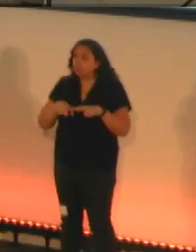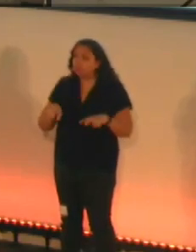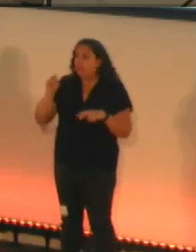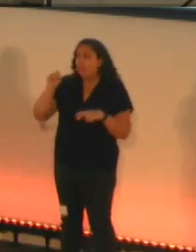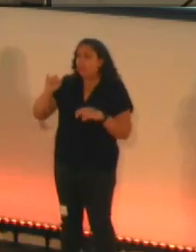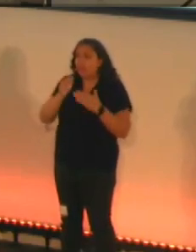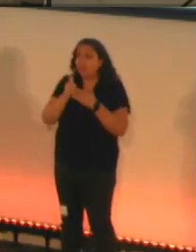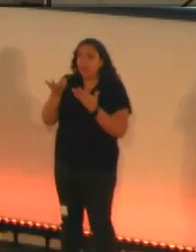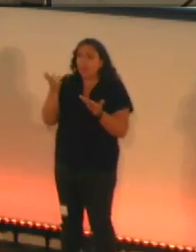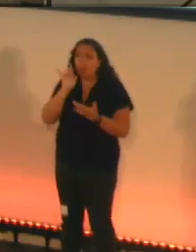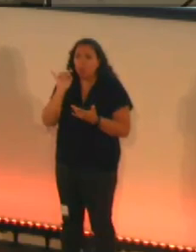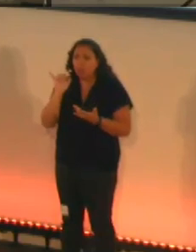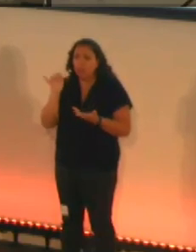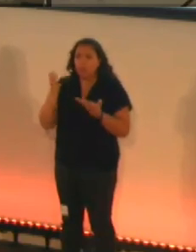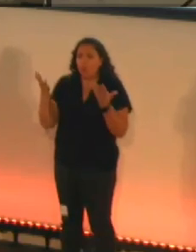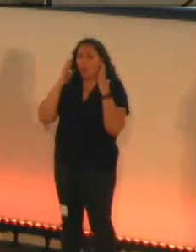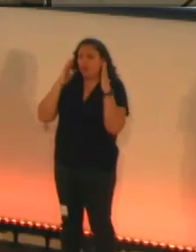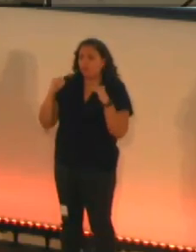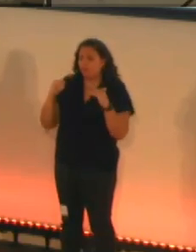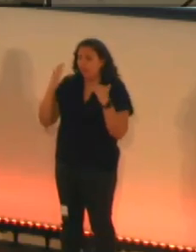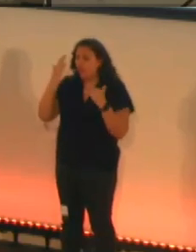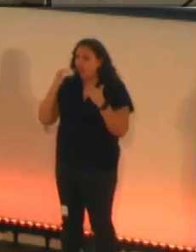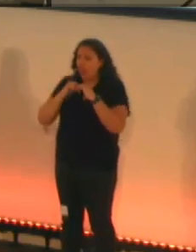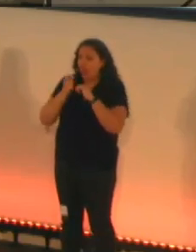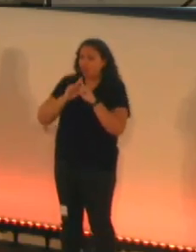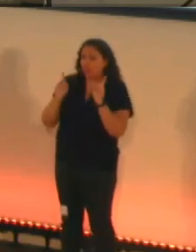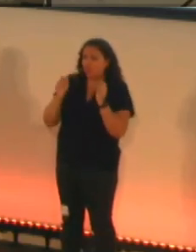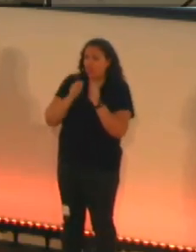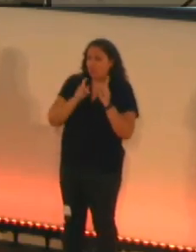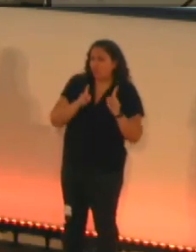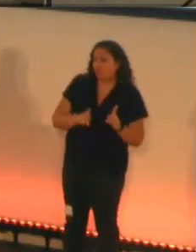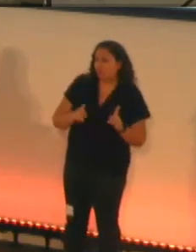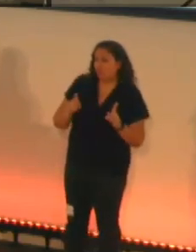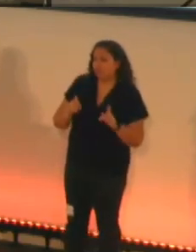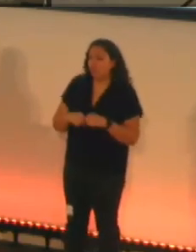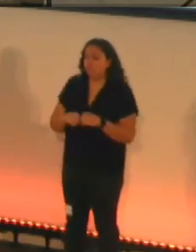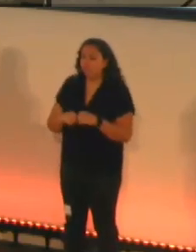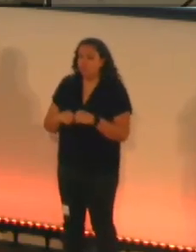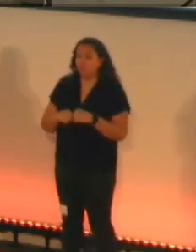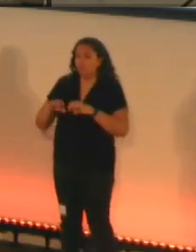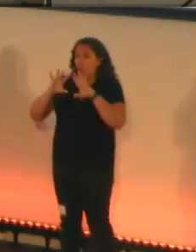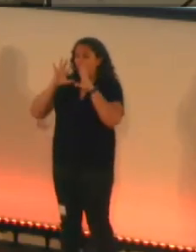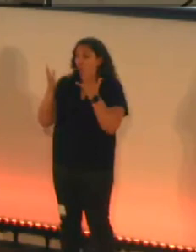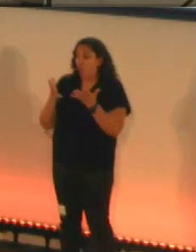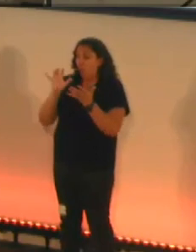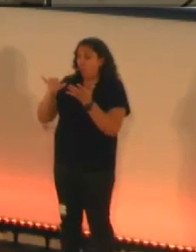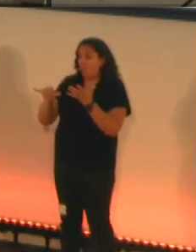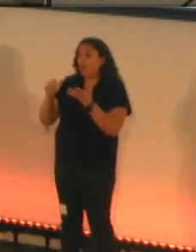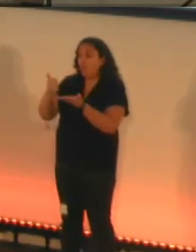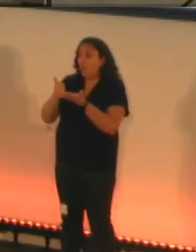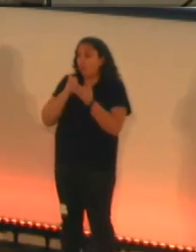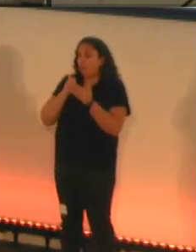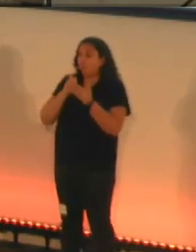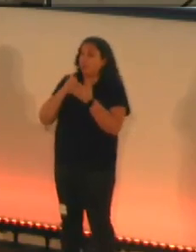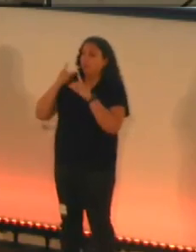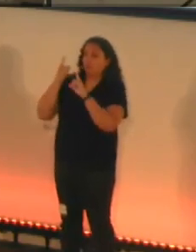expectations that we would have of it, and how it would differ from a human guide as well. From all of this, our ultimate goal is to take these